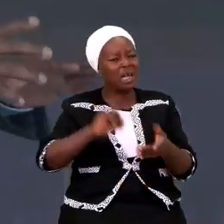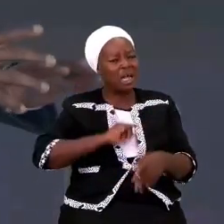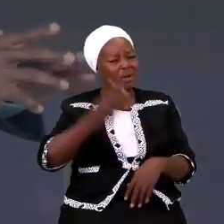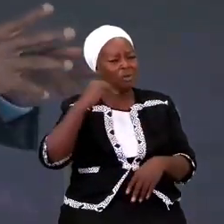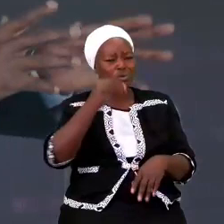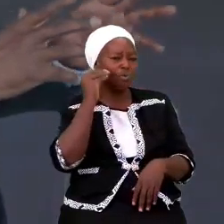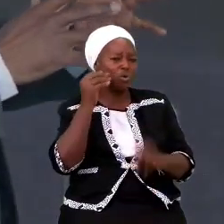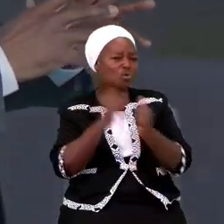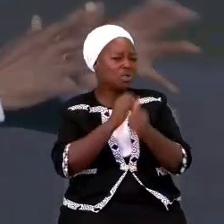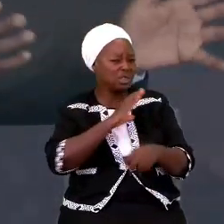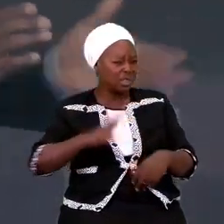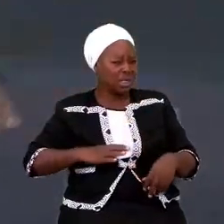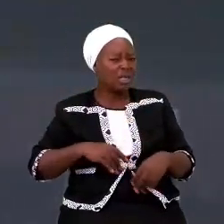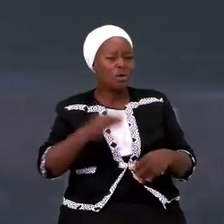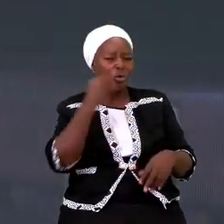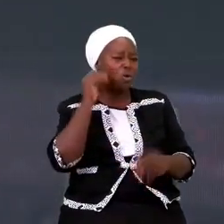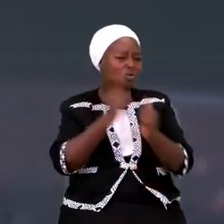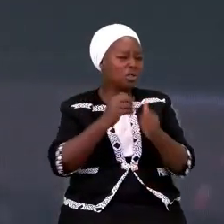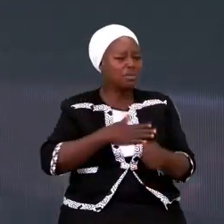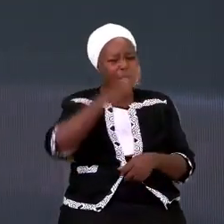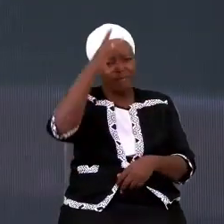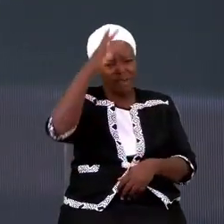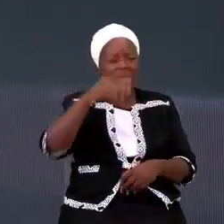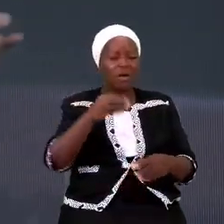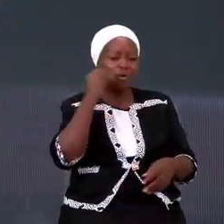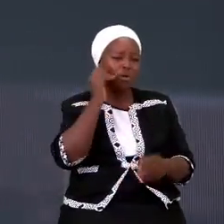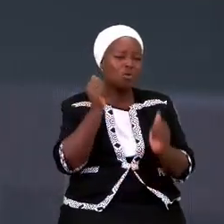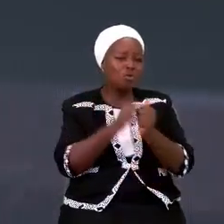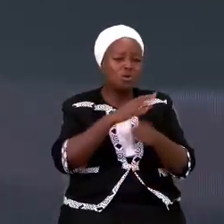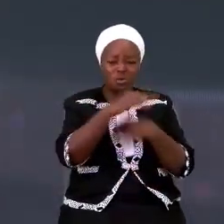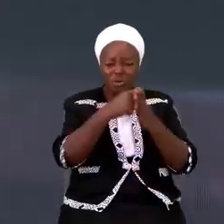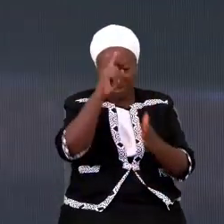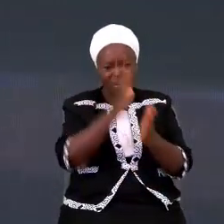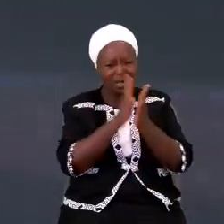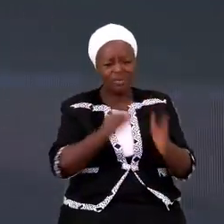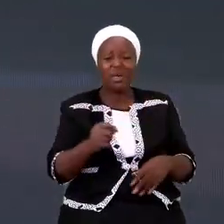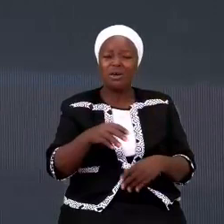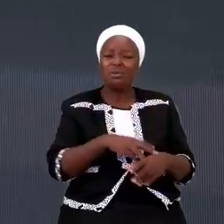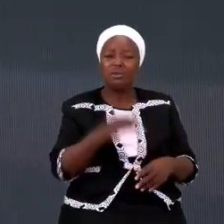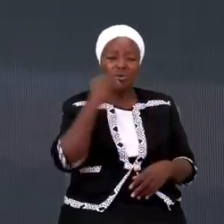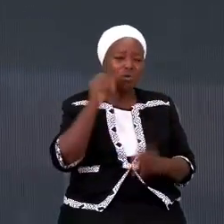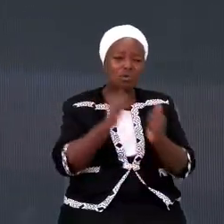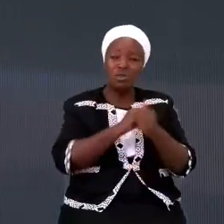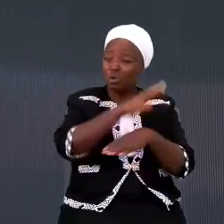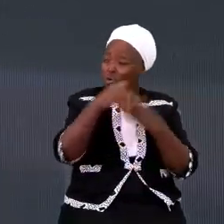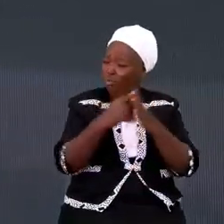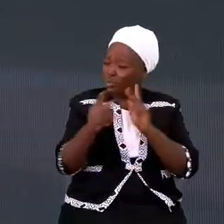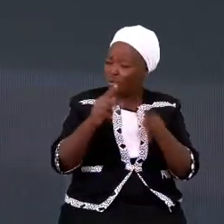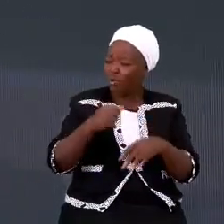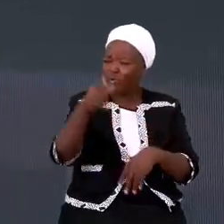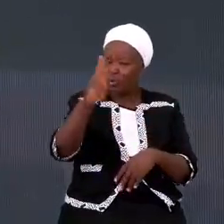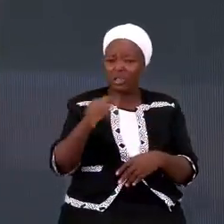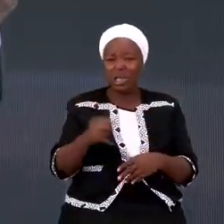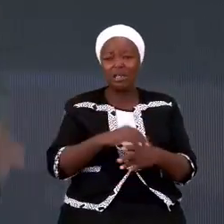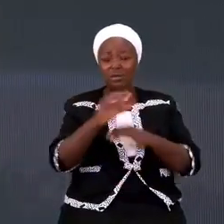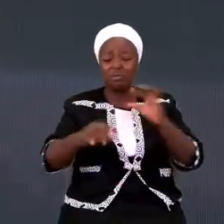the Bible, when I was at home with the promises of God, with the joy of salvation. And now they